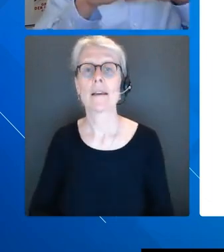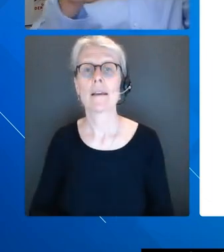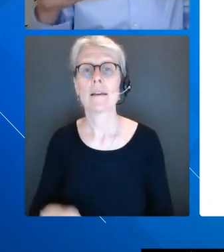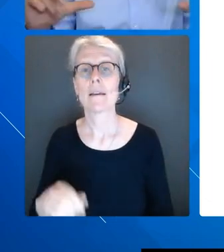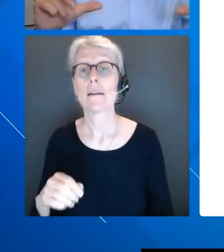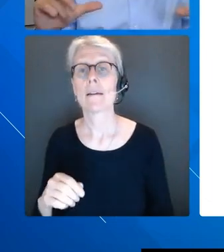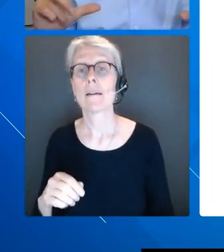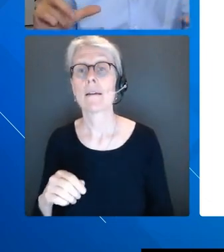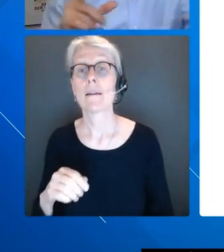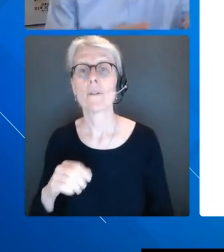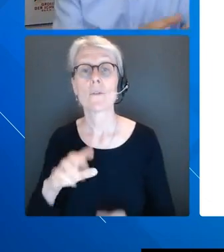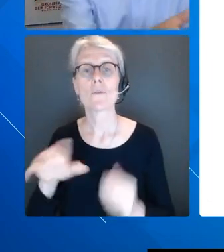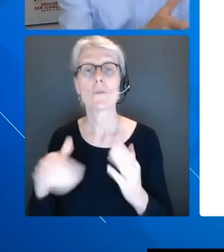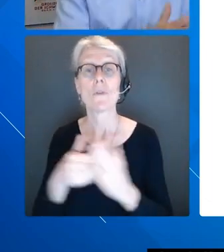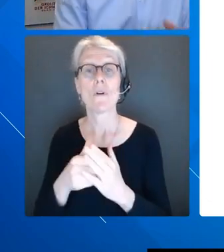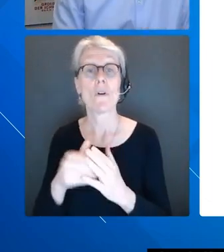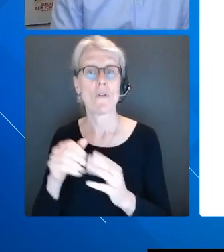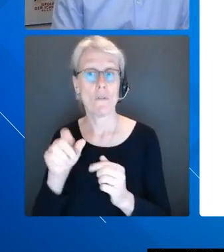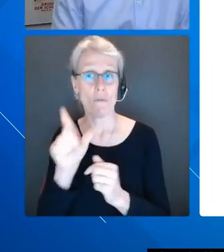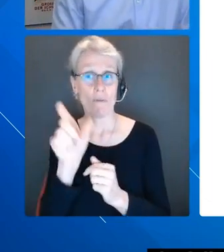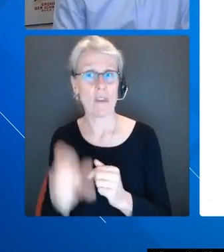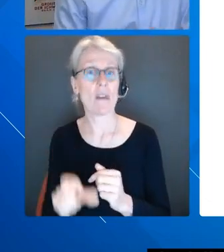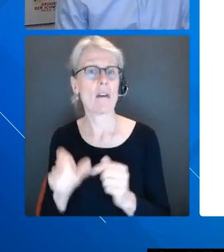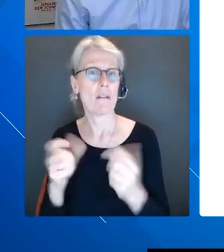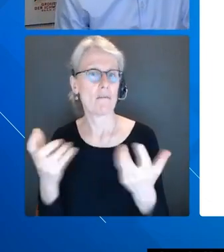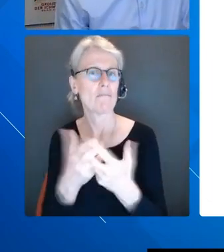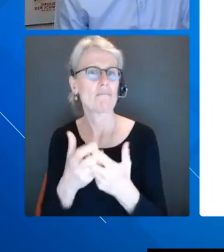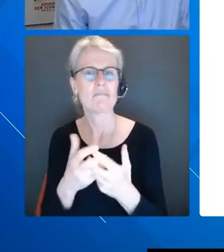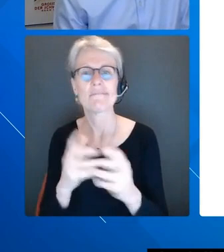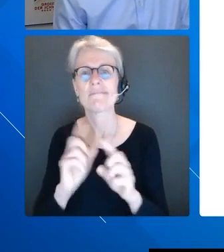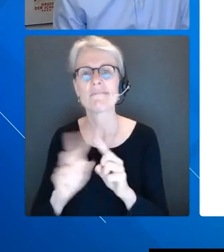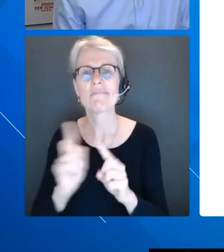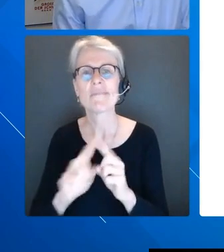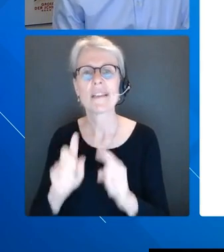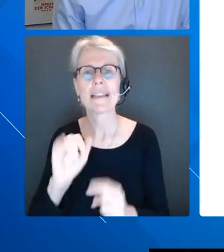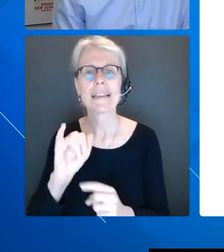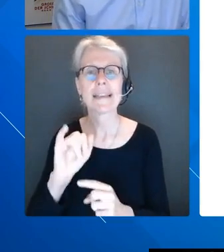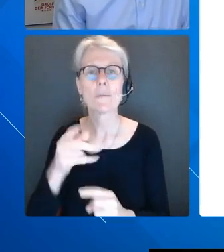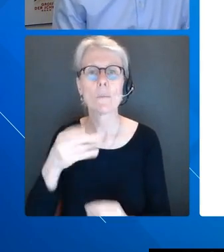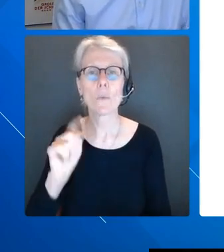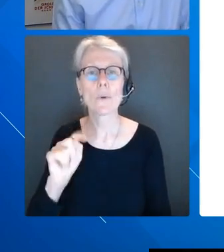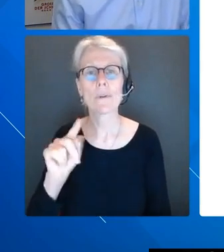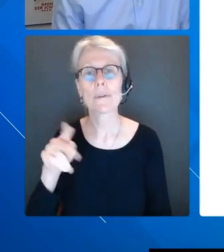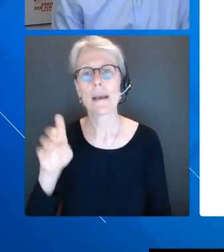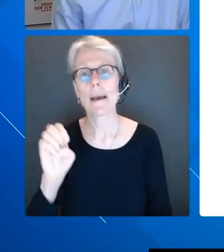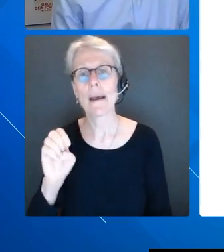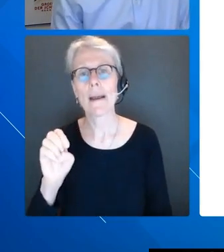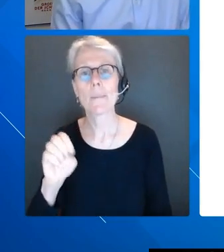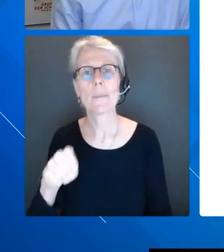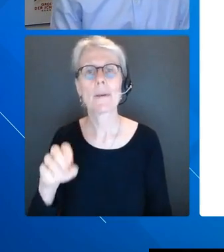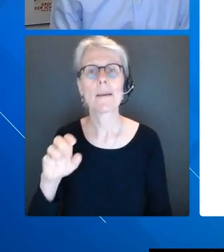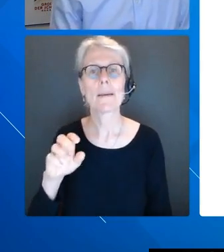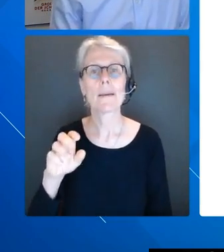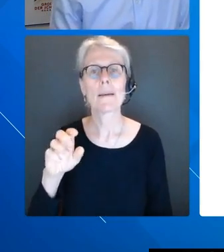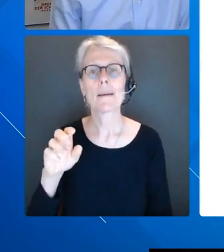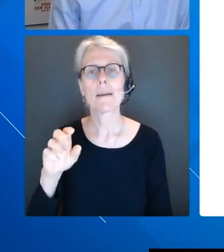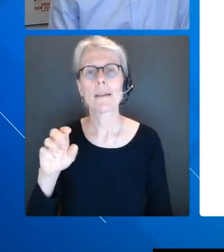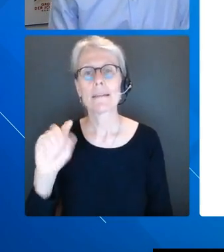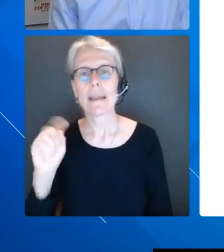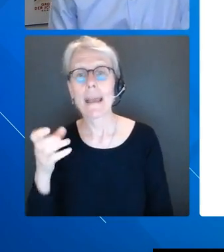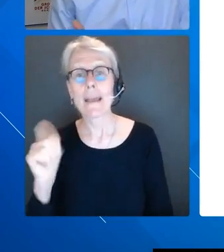clickable. So all of that works for the following different form types, input type equals text, checkbox, radio, file, password, text area, and select